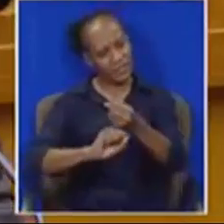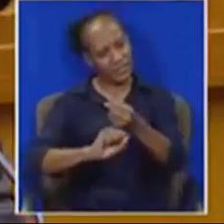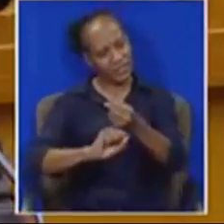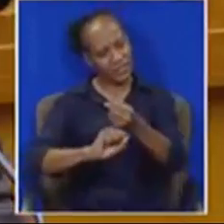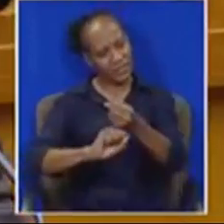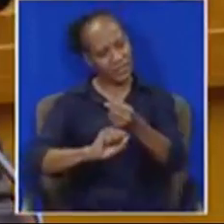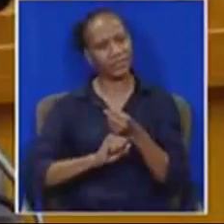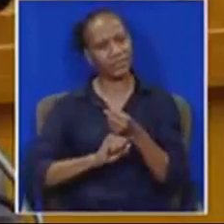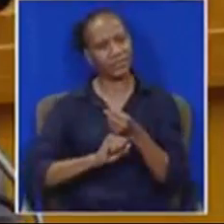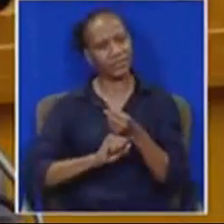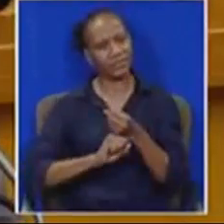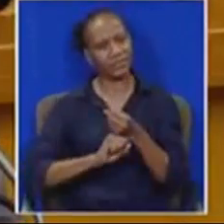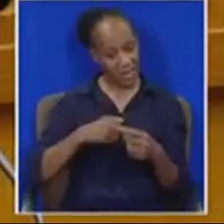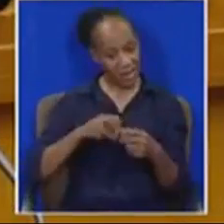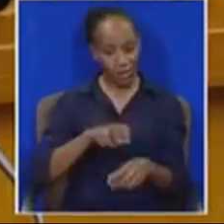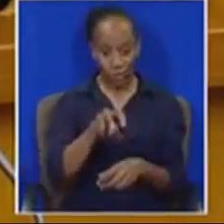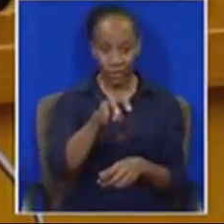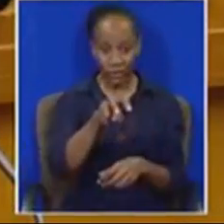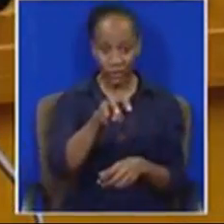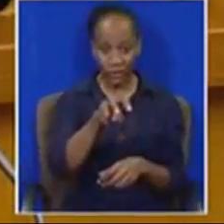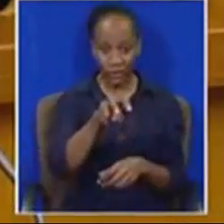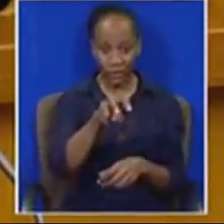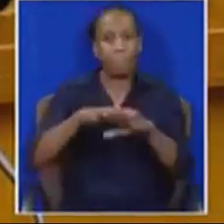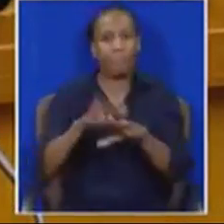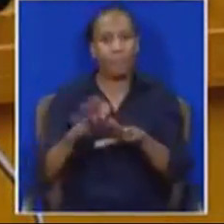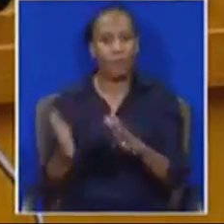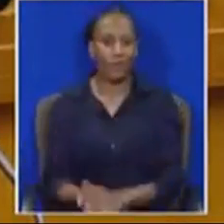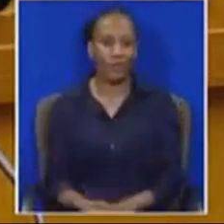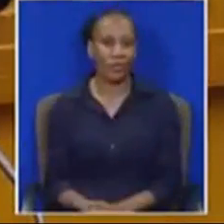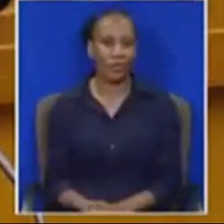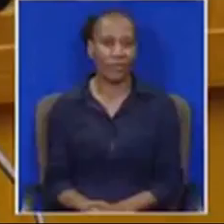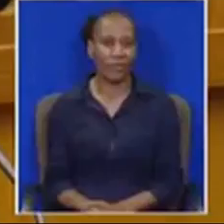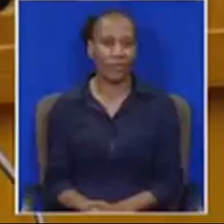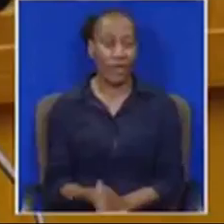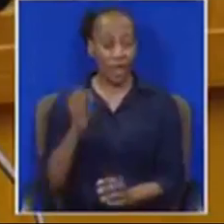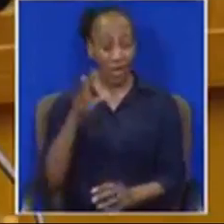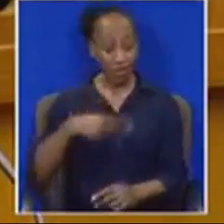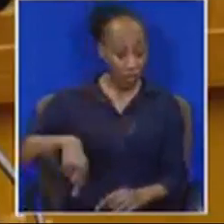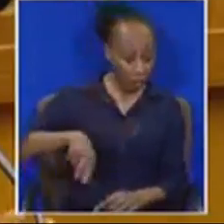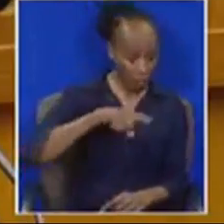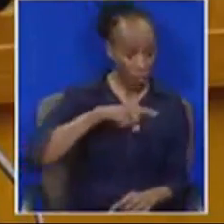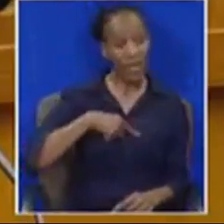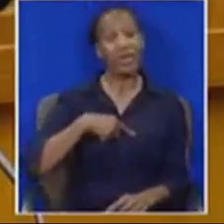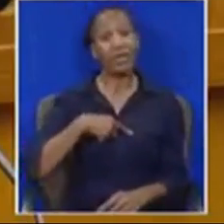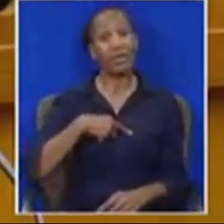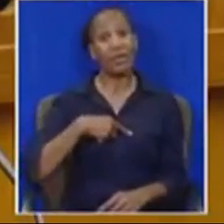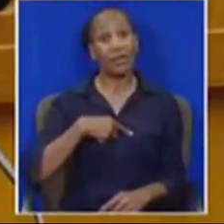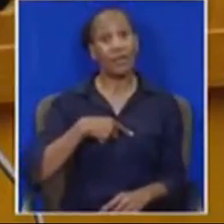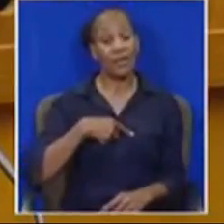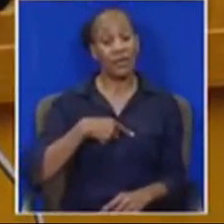industry. Our prosperity as a nation depends on our ability to take full